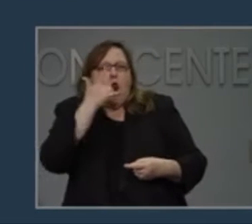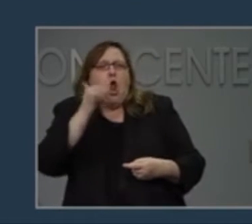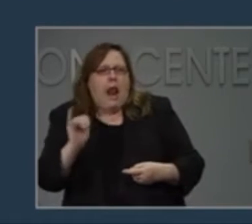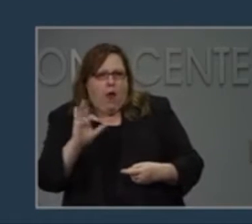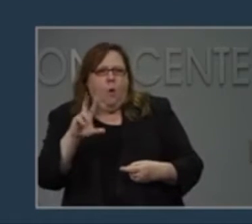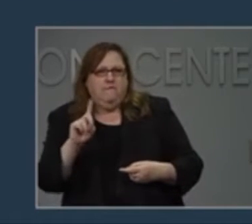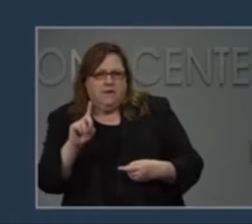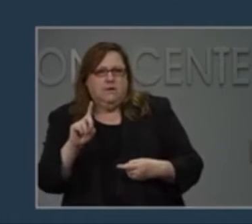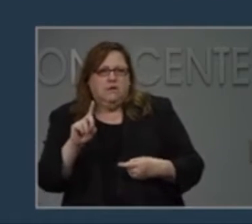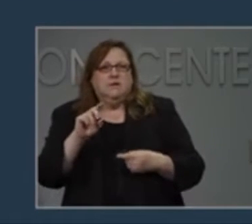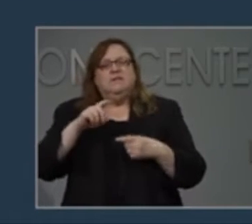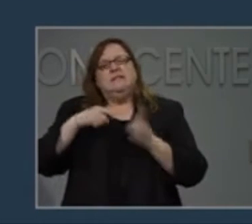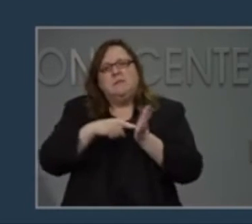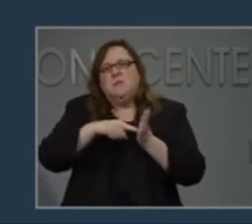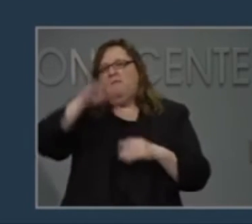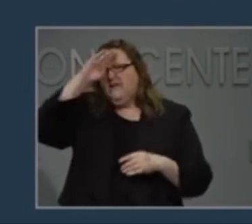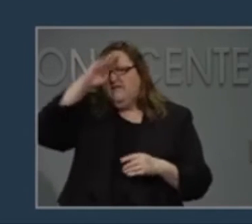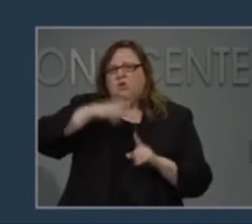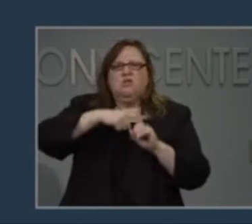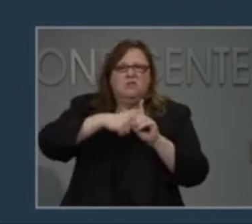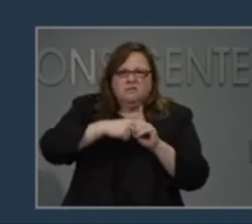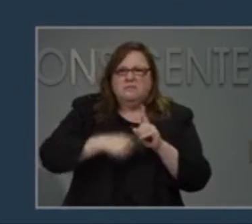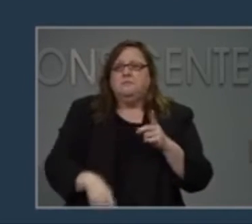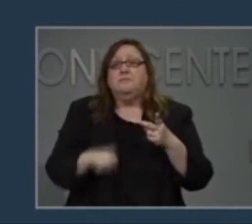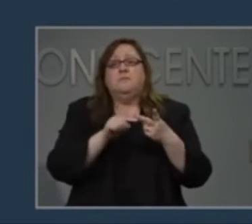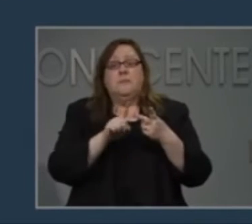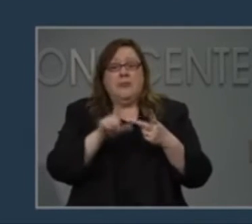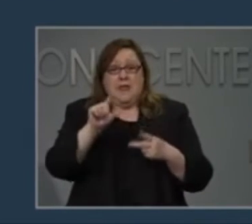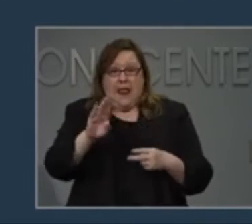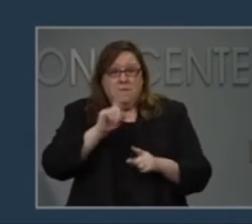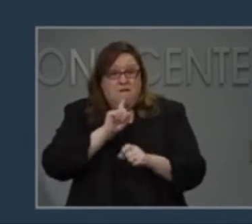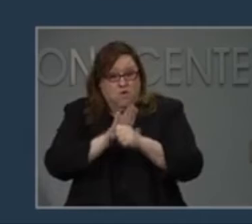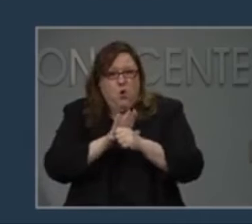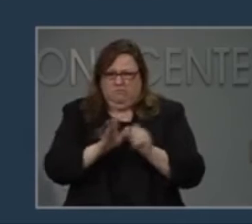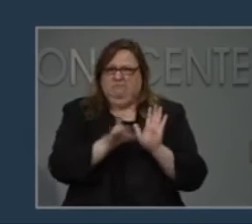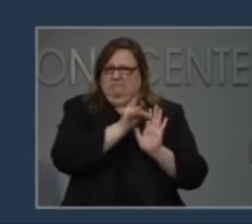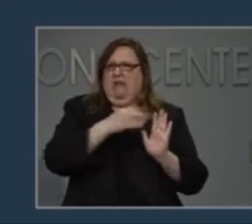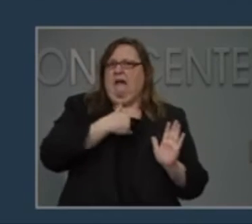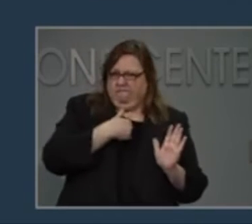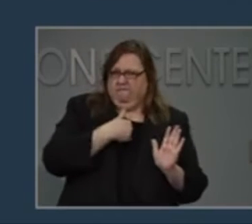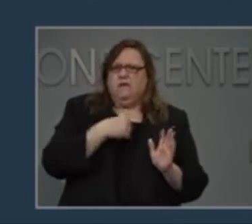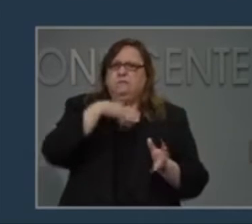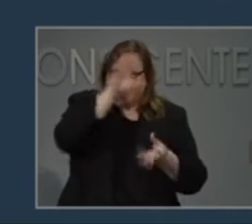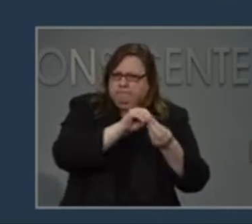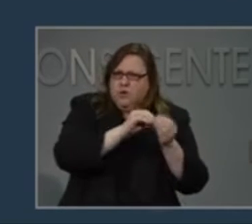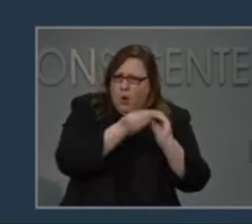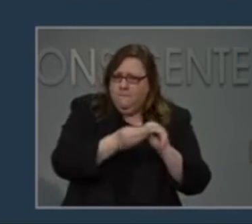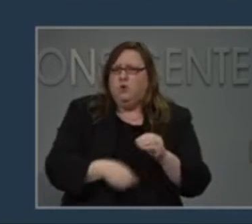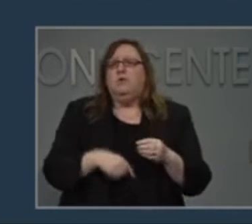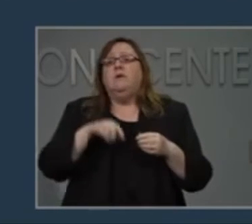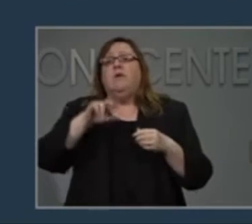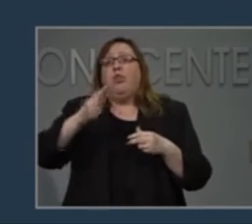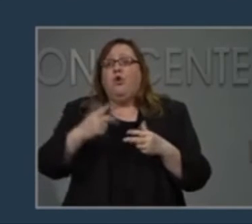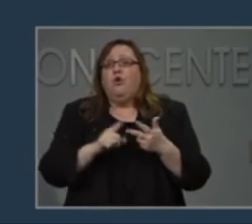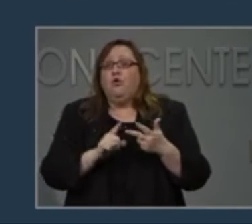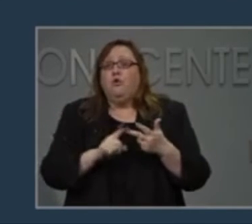tests as a percentage of total tests, hospitalizations. Again, these were chosen based on public health data and White House